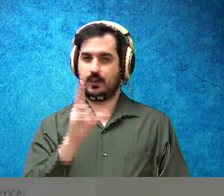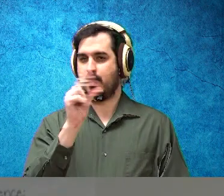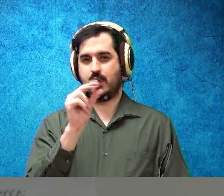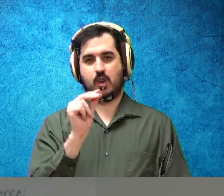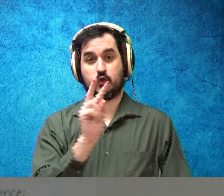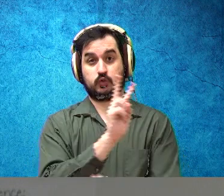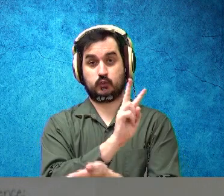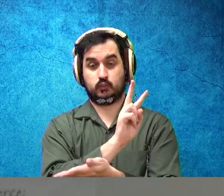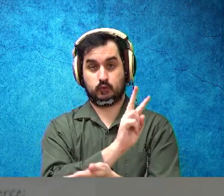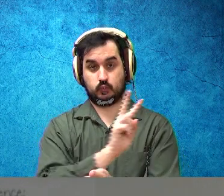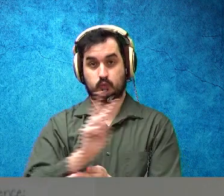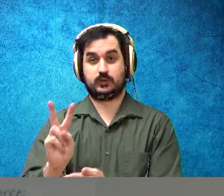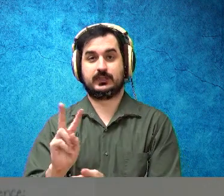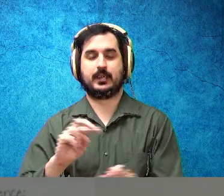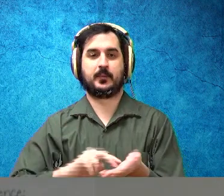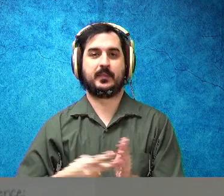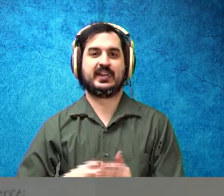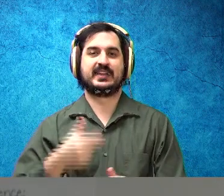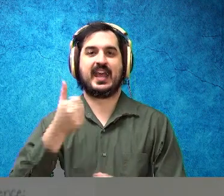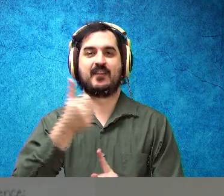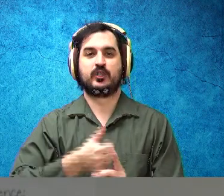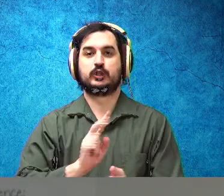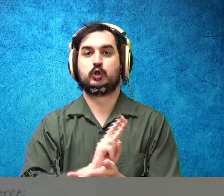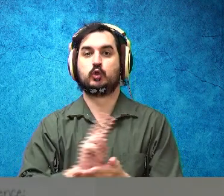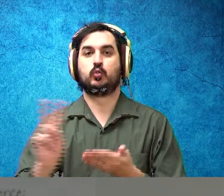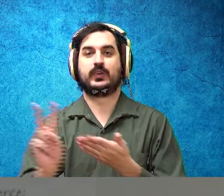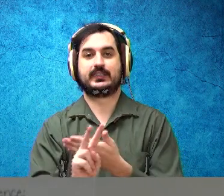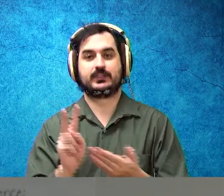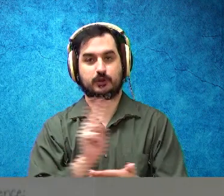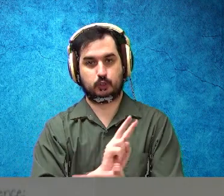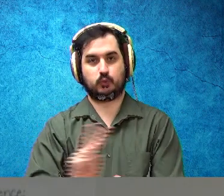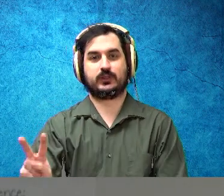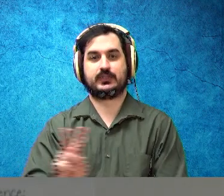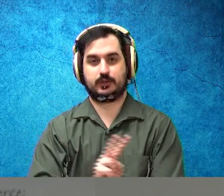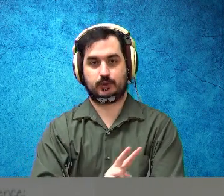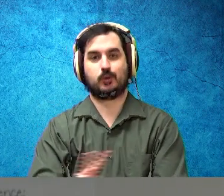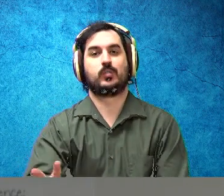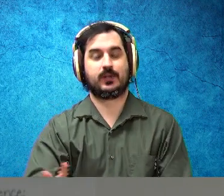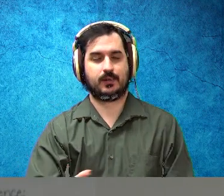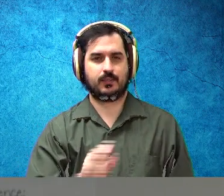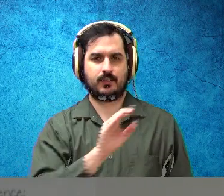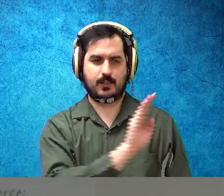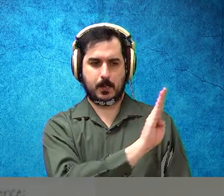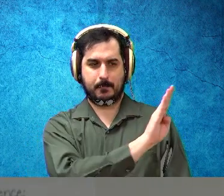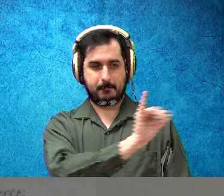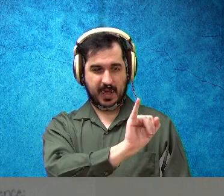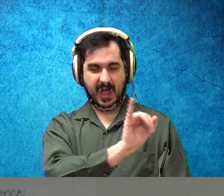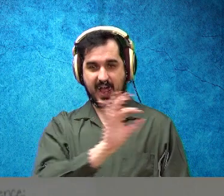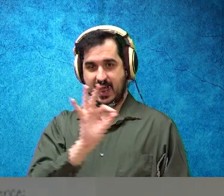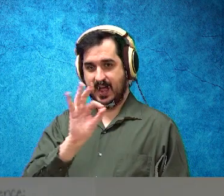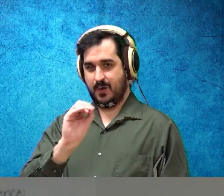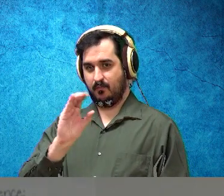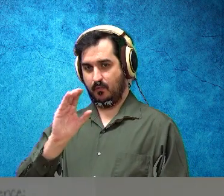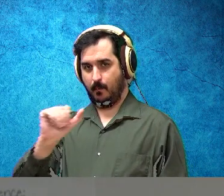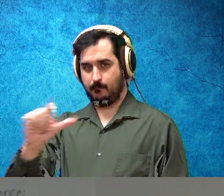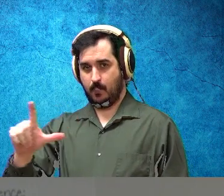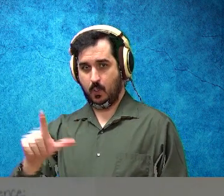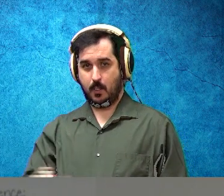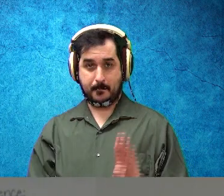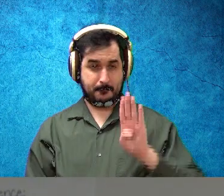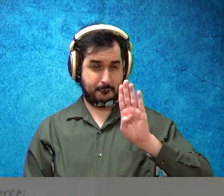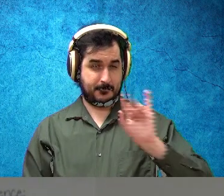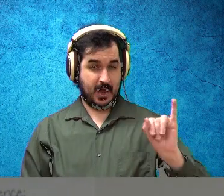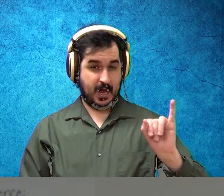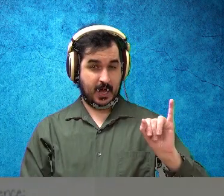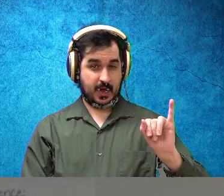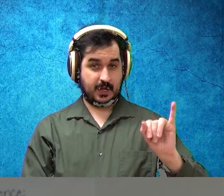So we do it every 2 weeks. What about bifocal? Have you ever heard of bifocal?